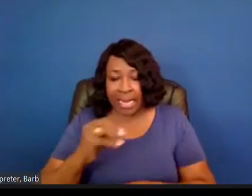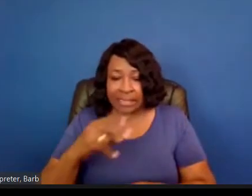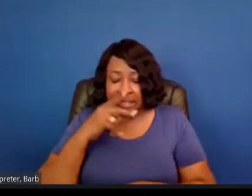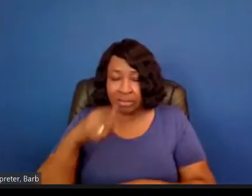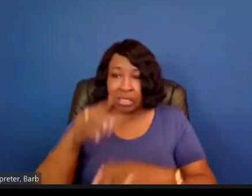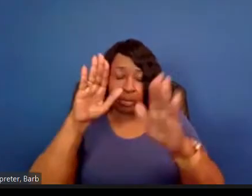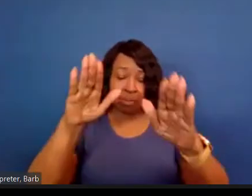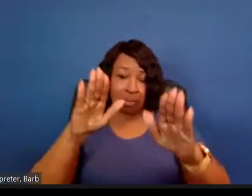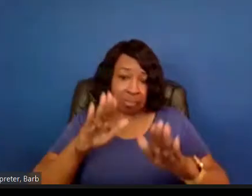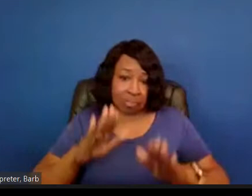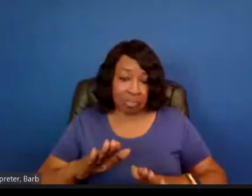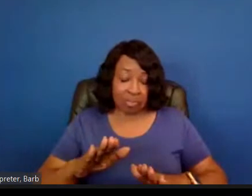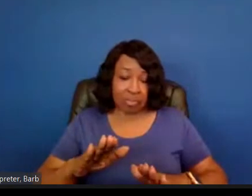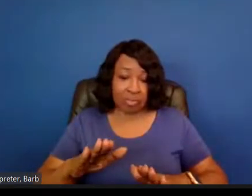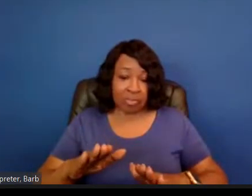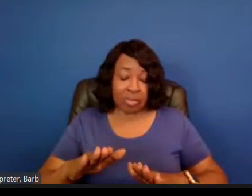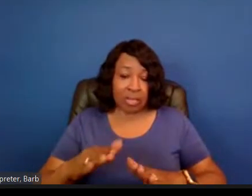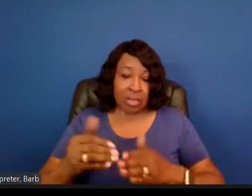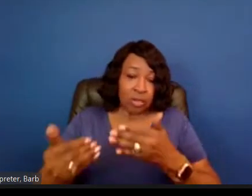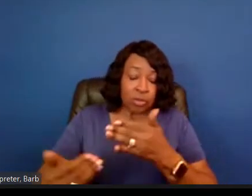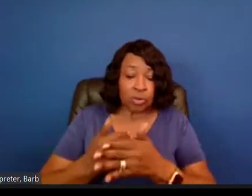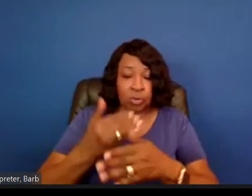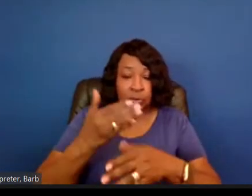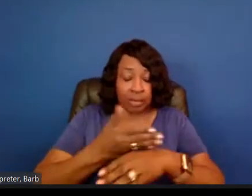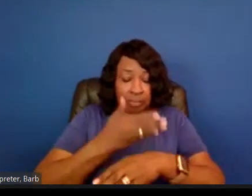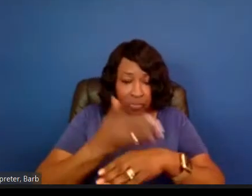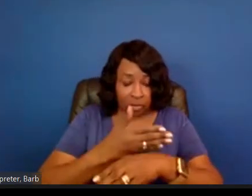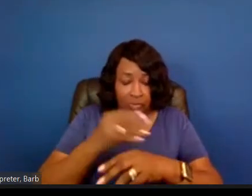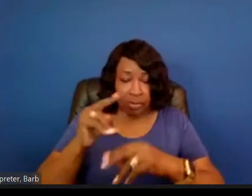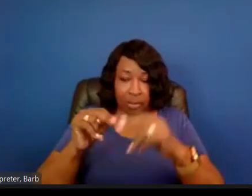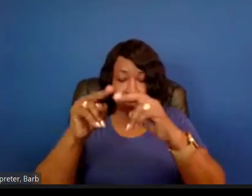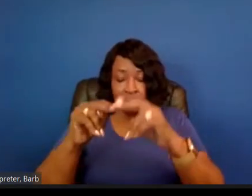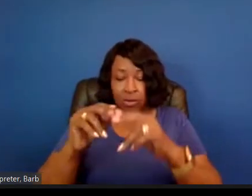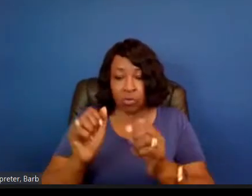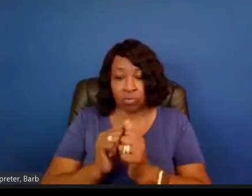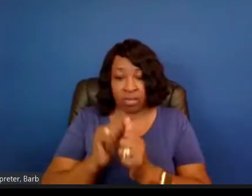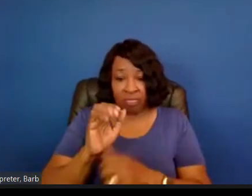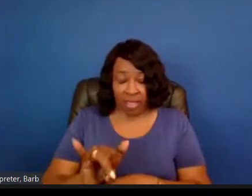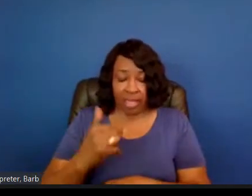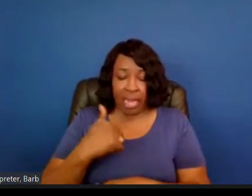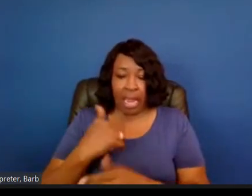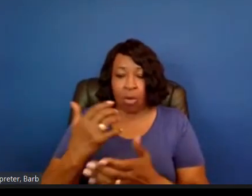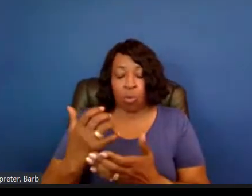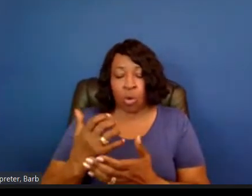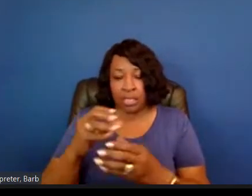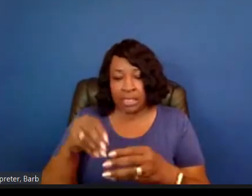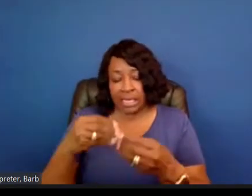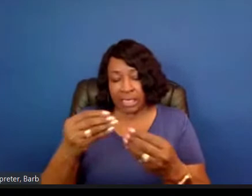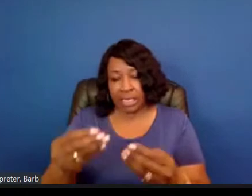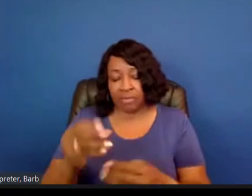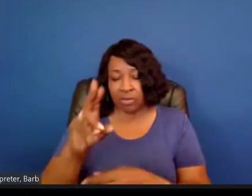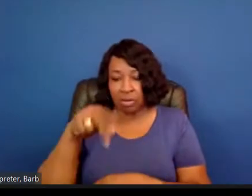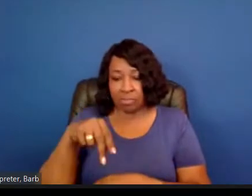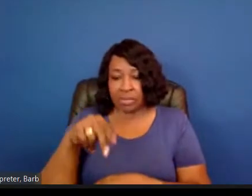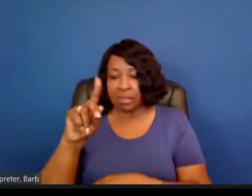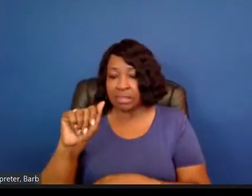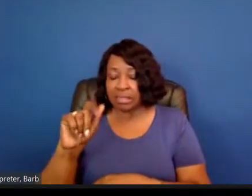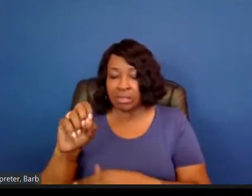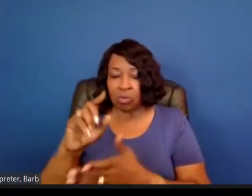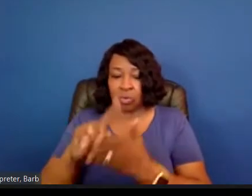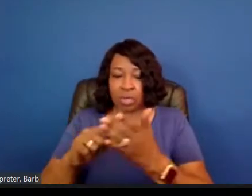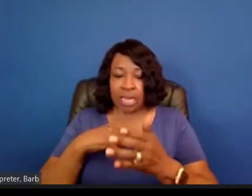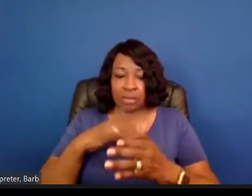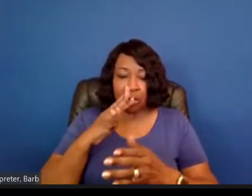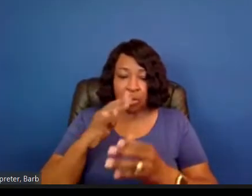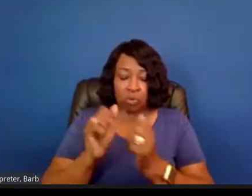piece of infrastructure that has been built. With that, I wanted to kind of just give you an update on what I spoke with in the